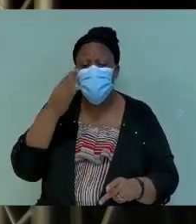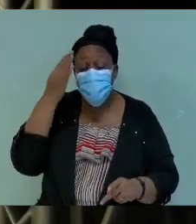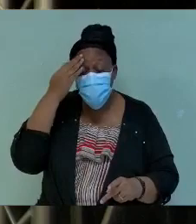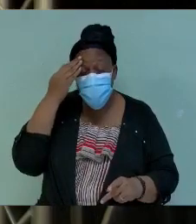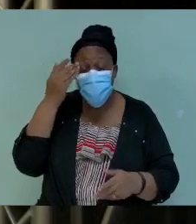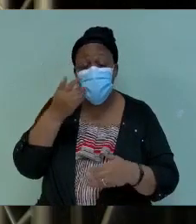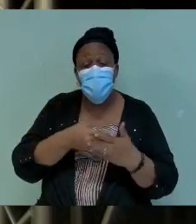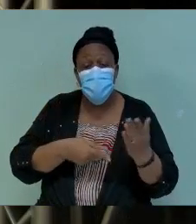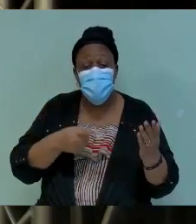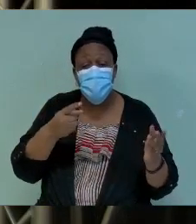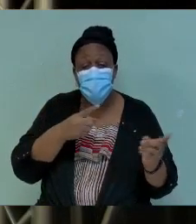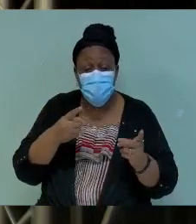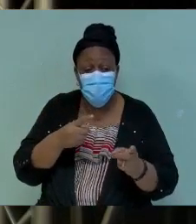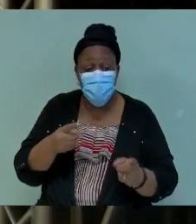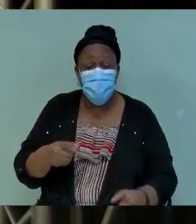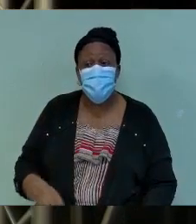NEOC.